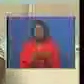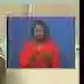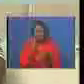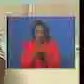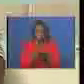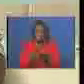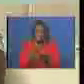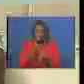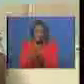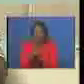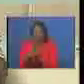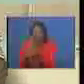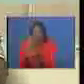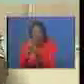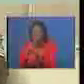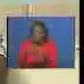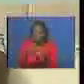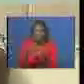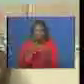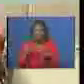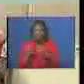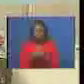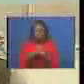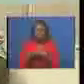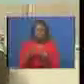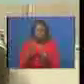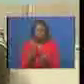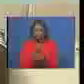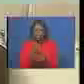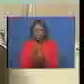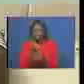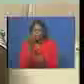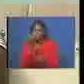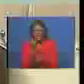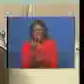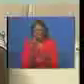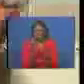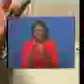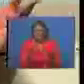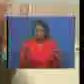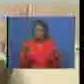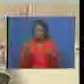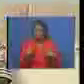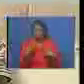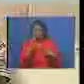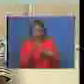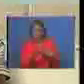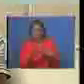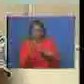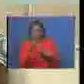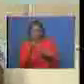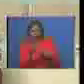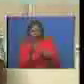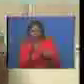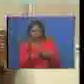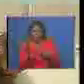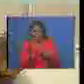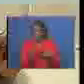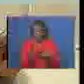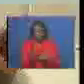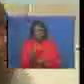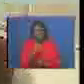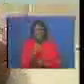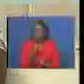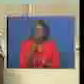because there's no way a market can have only one or two types of consumers there's a variety of